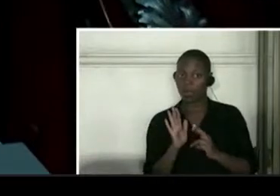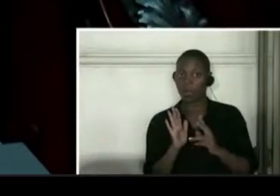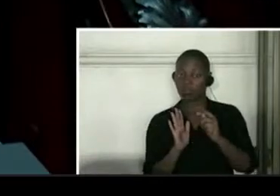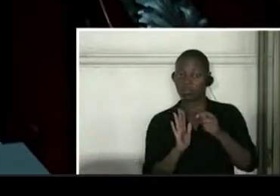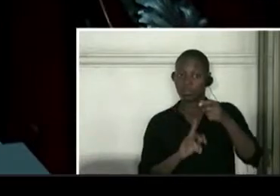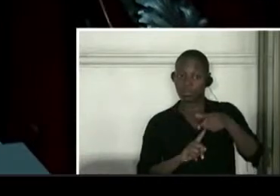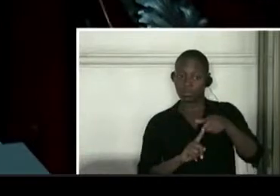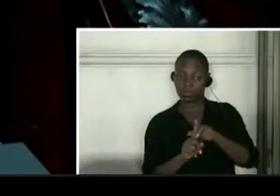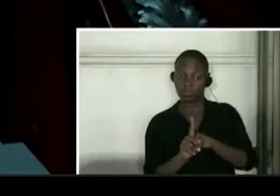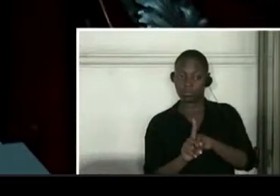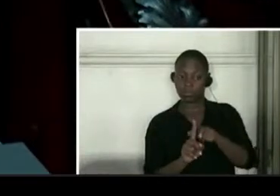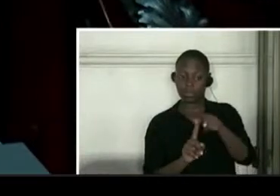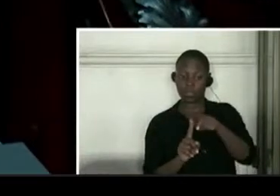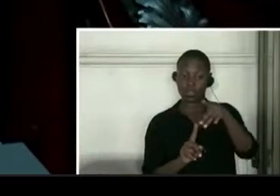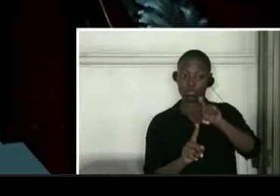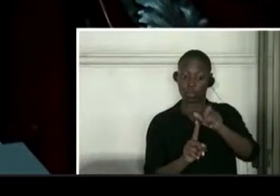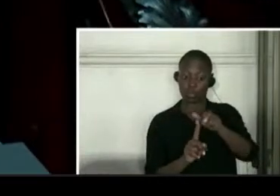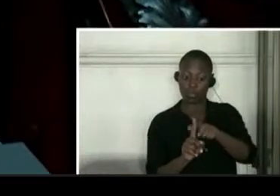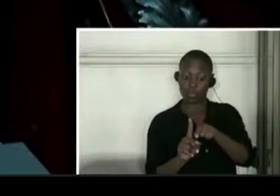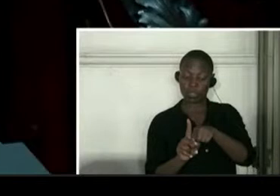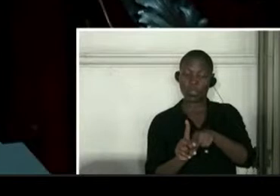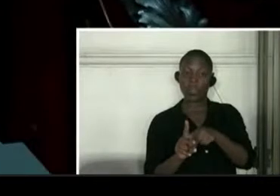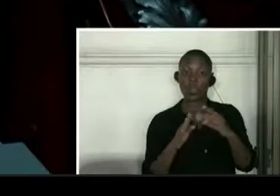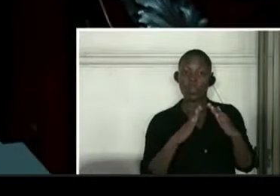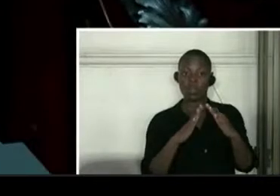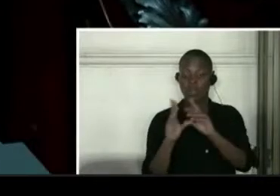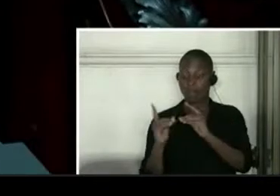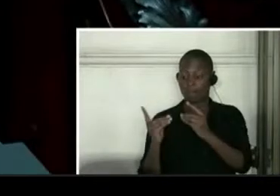waka Human Settlements,